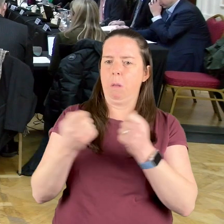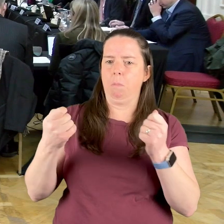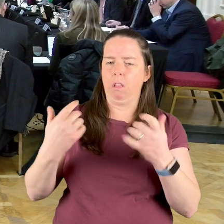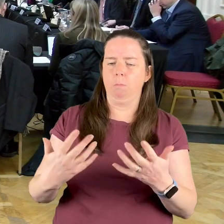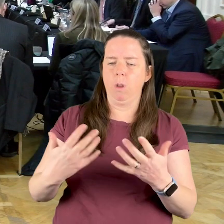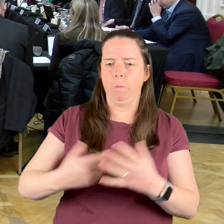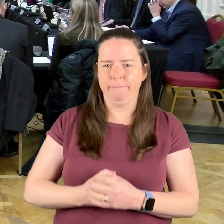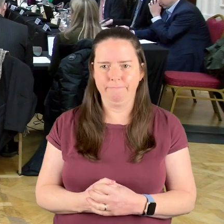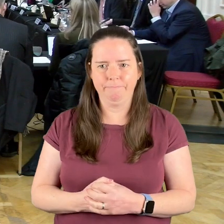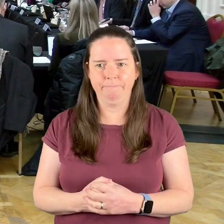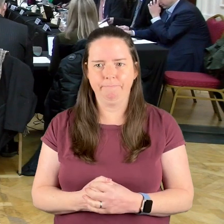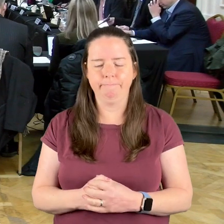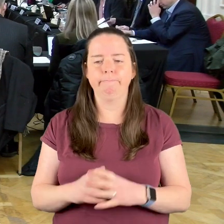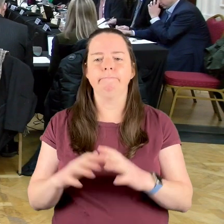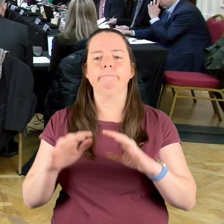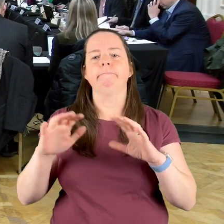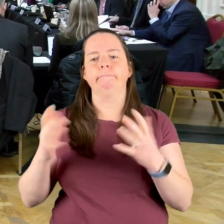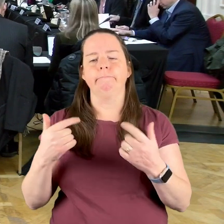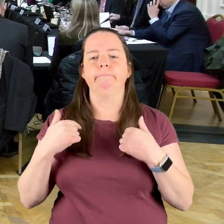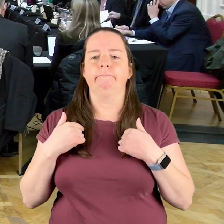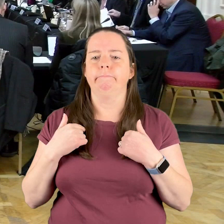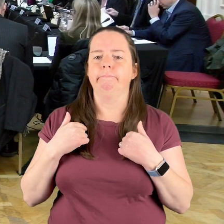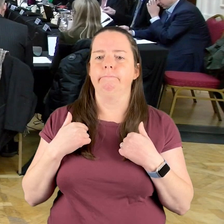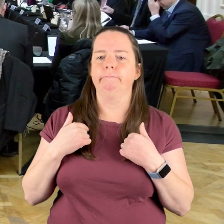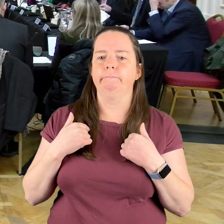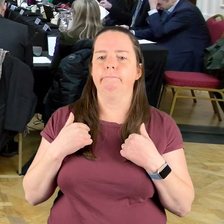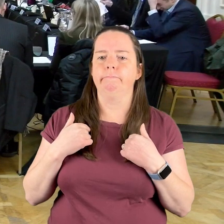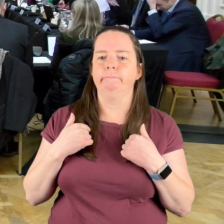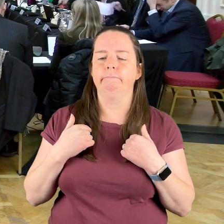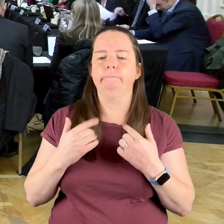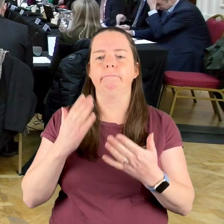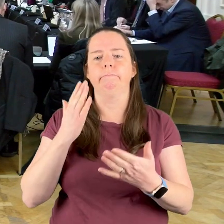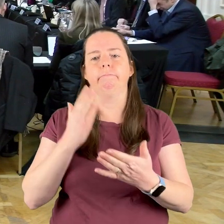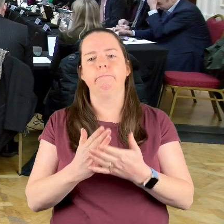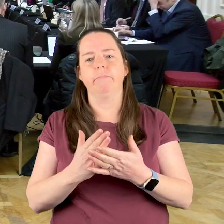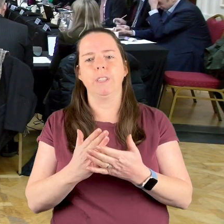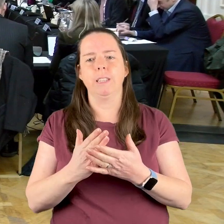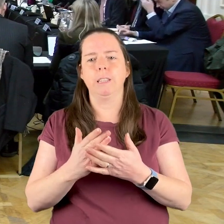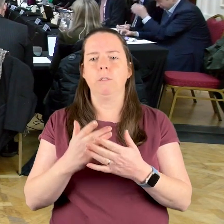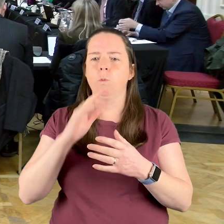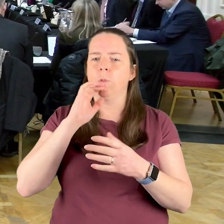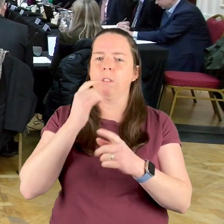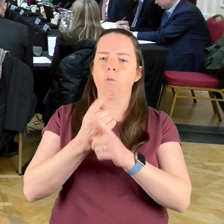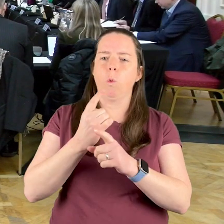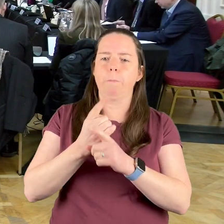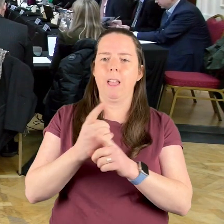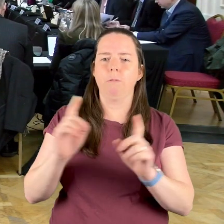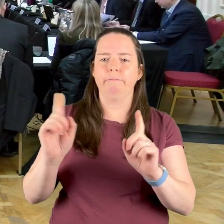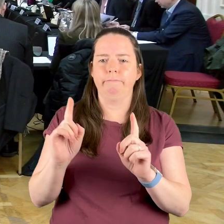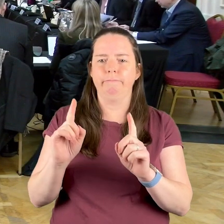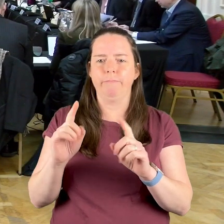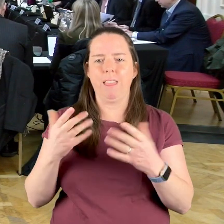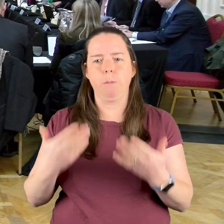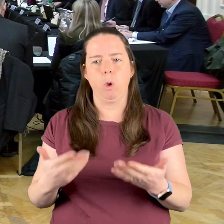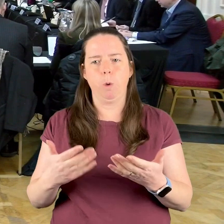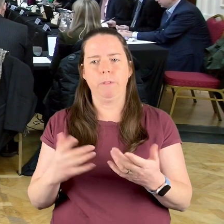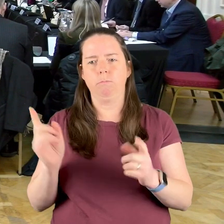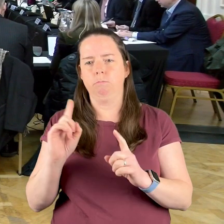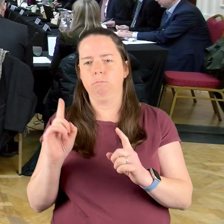any newspaper at this point in time. But I'm really going to talk through about where we are at now,